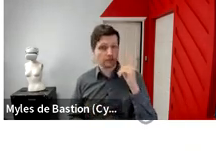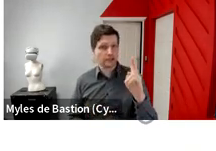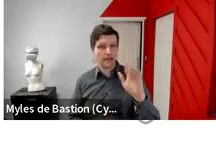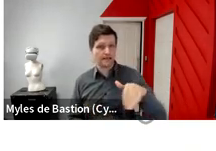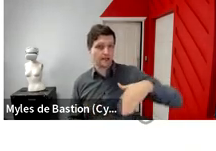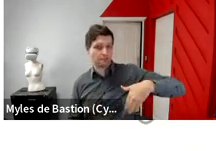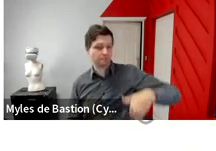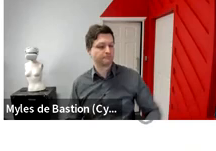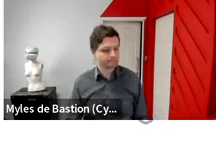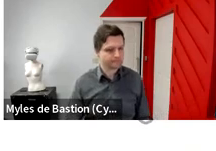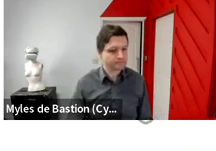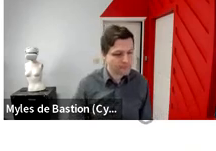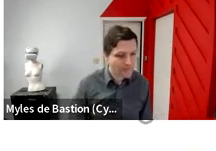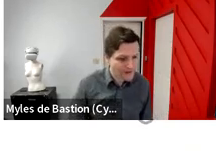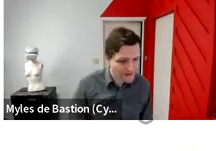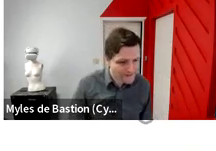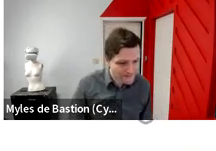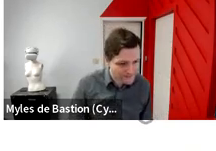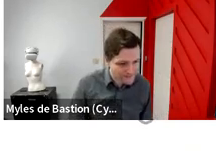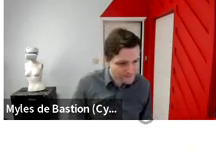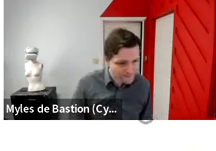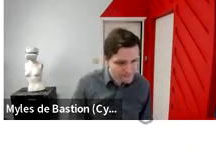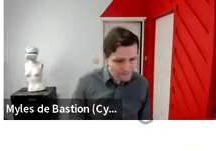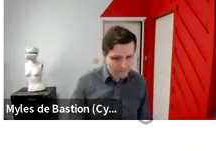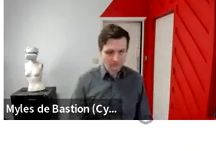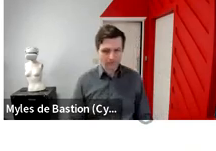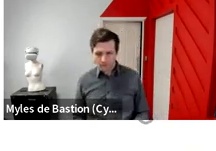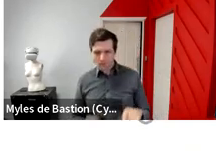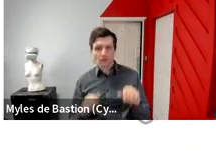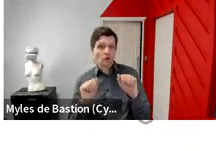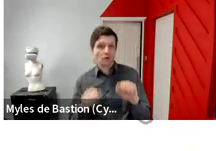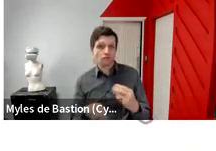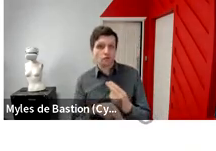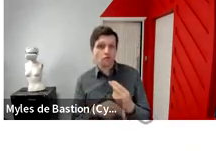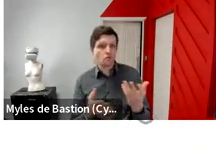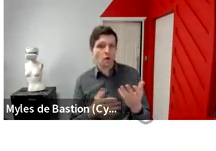Would they be able to tell where it's happening in VR if they can't see? We haven't had that yet.